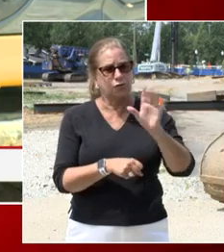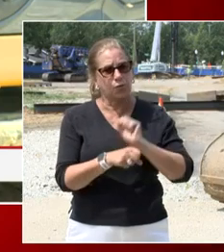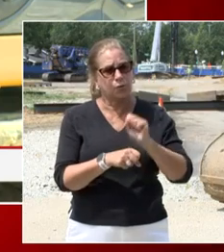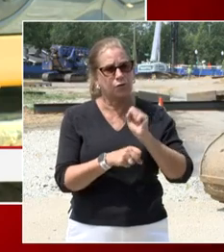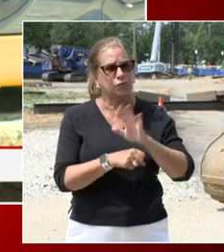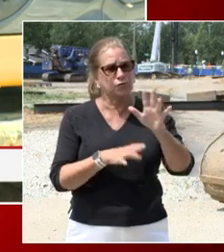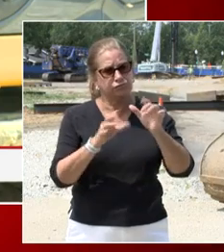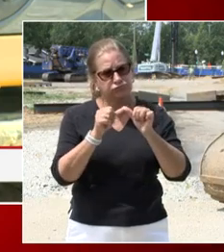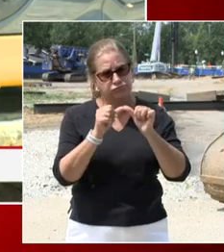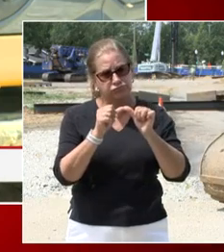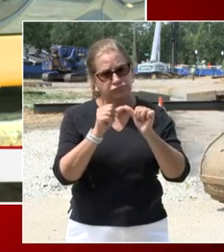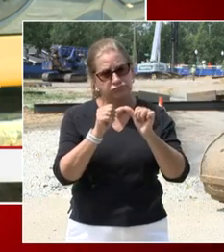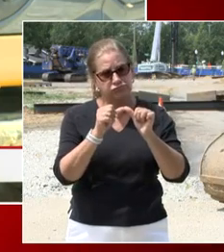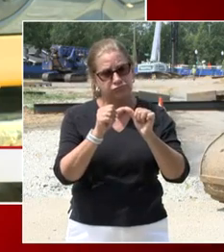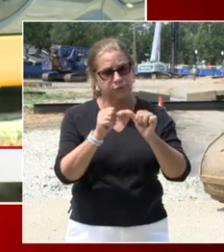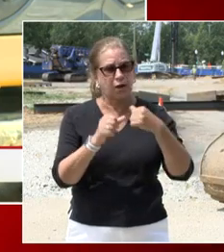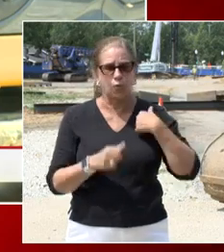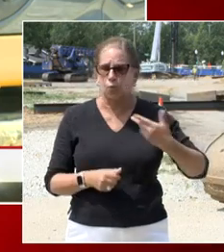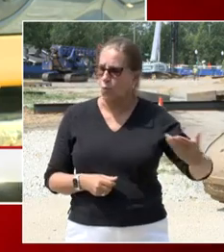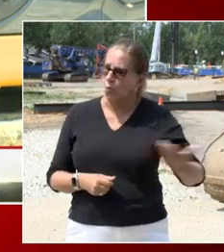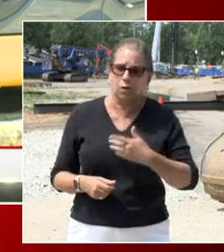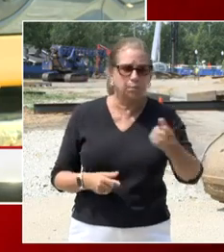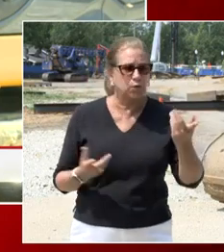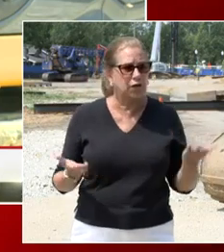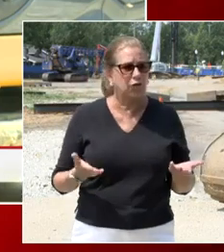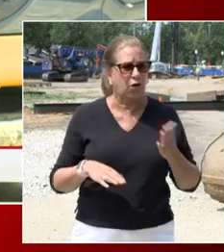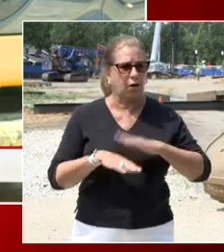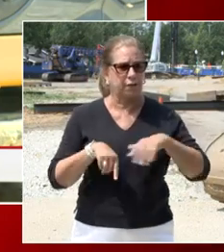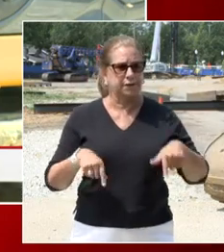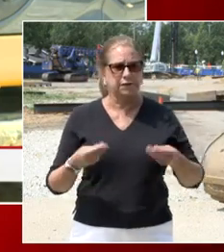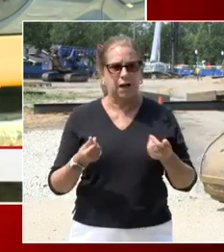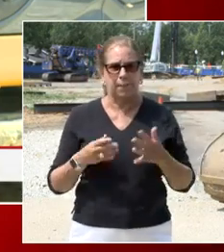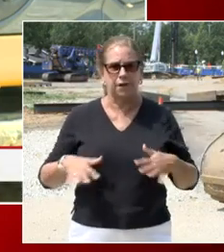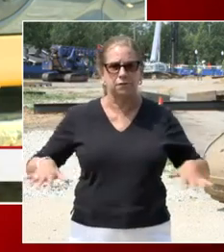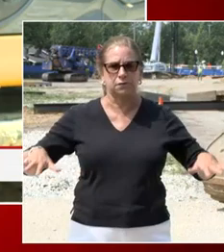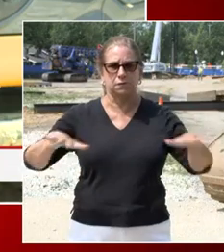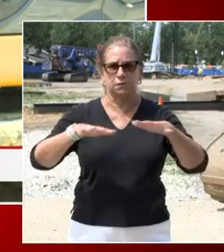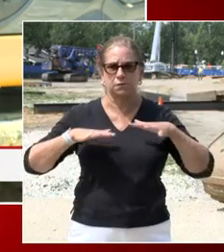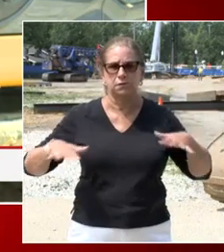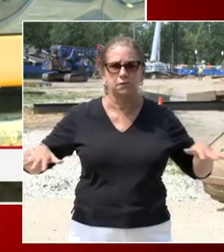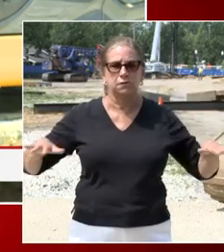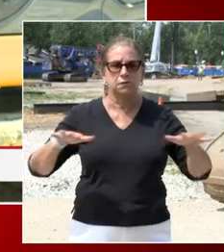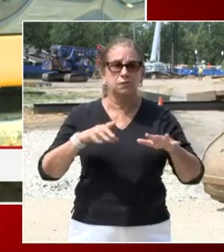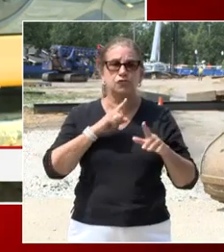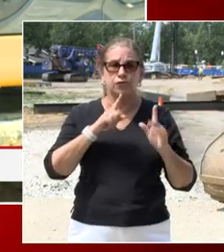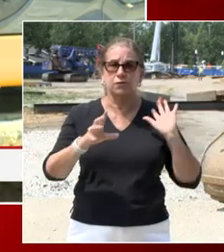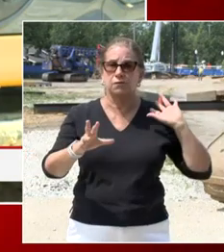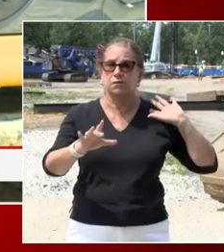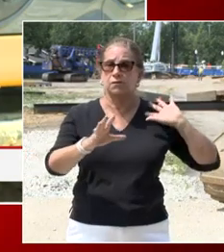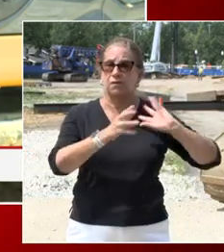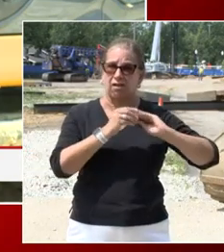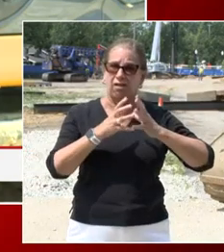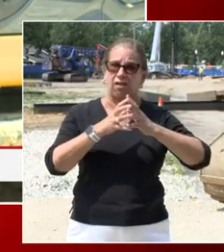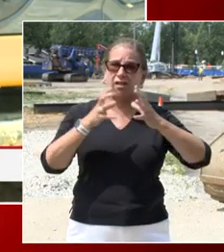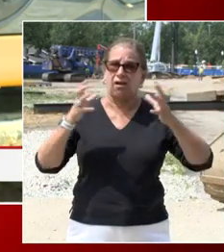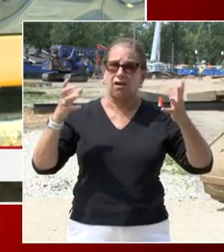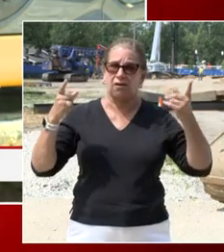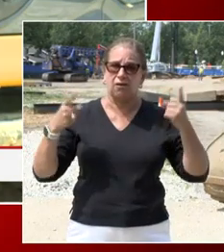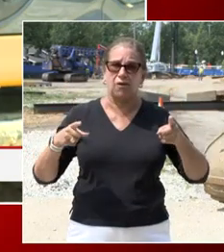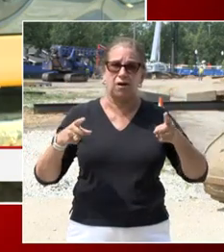campus. There is a lot of good stuff happening here. In fact, when I drove in this